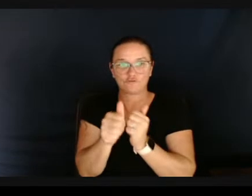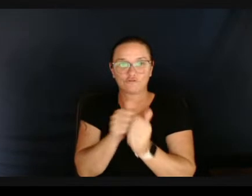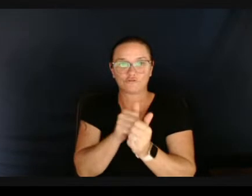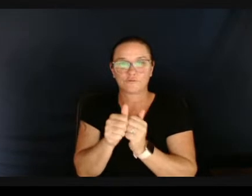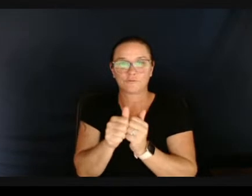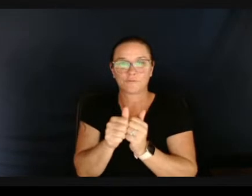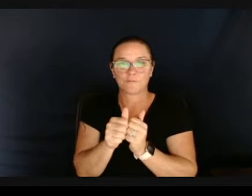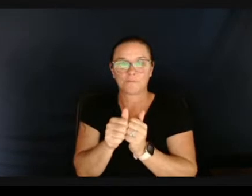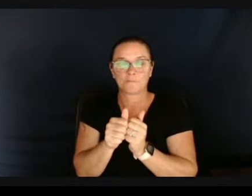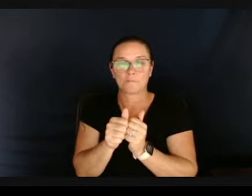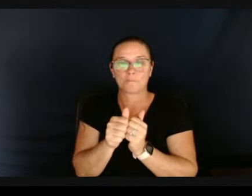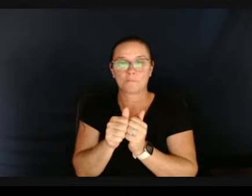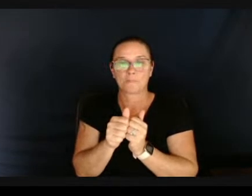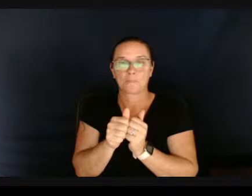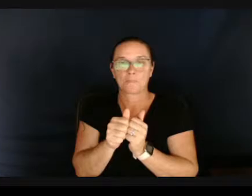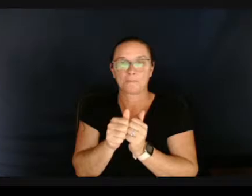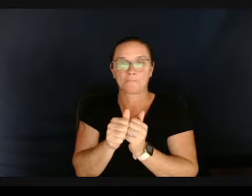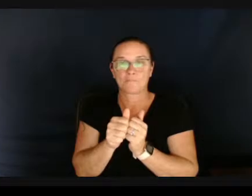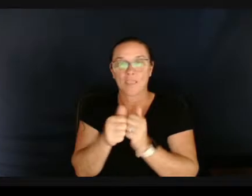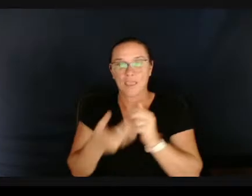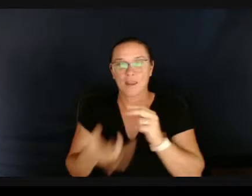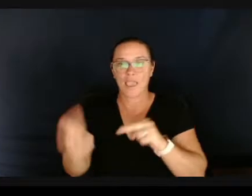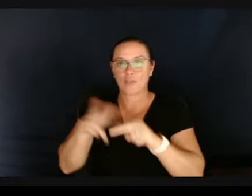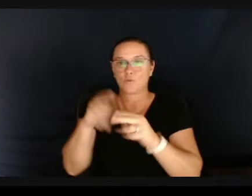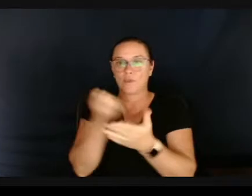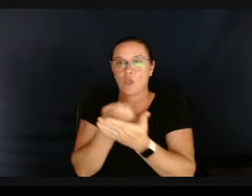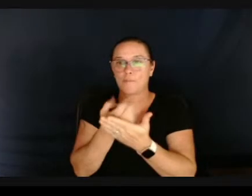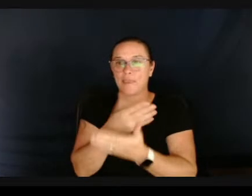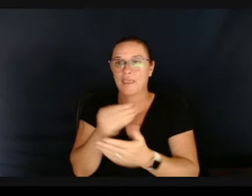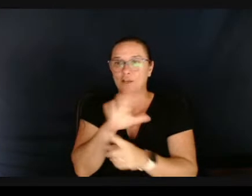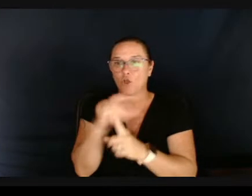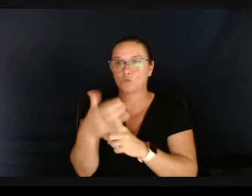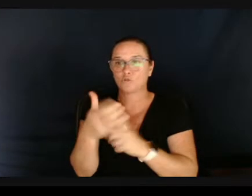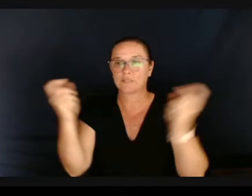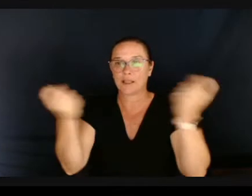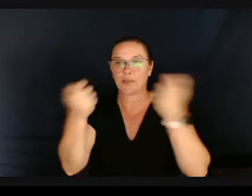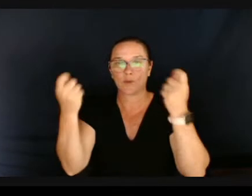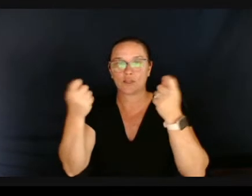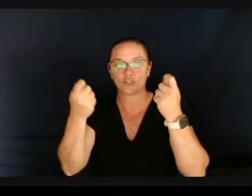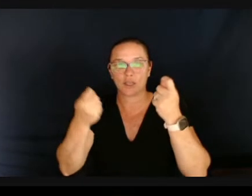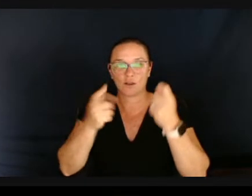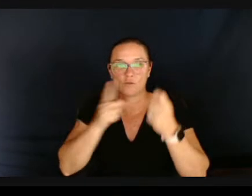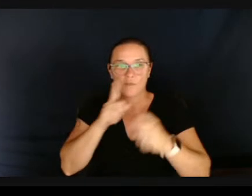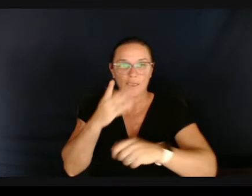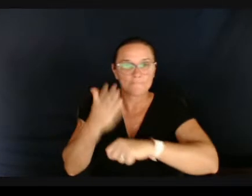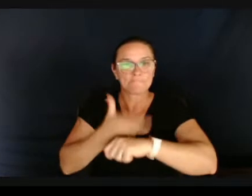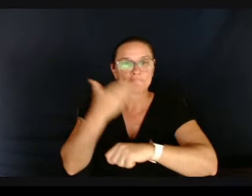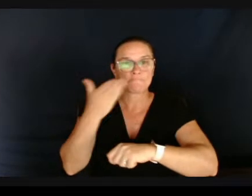and boost to the economy. It's also a cultural celebration and revitalization.